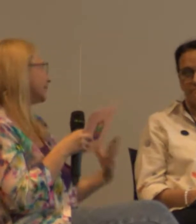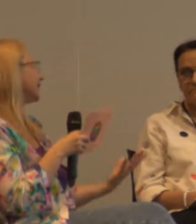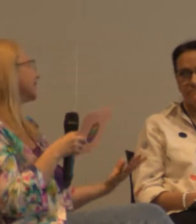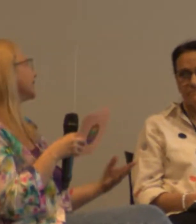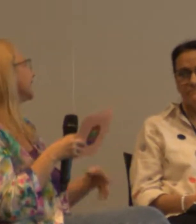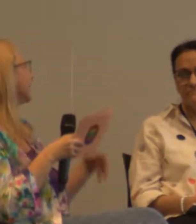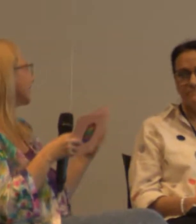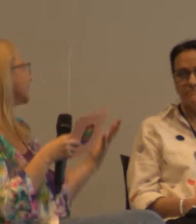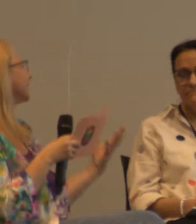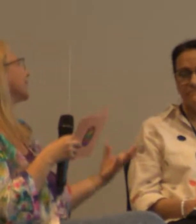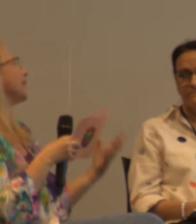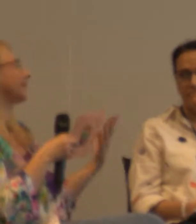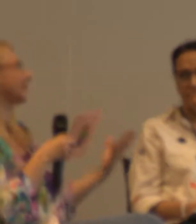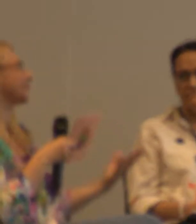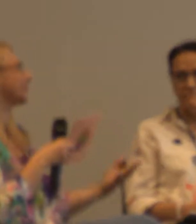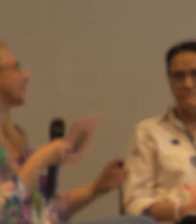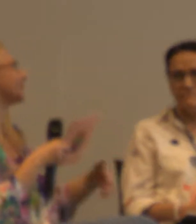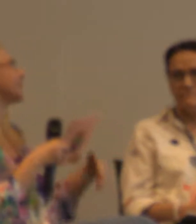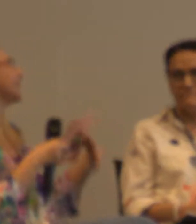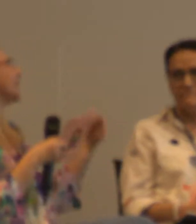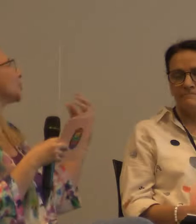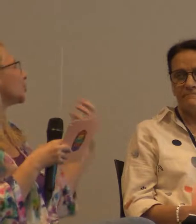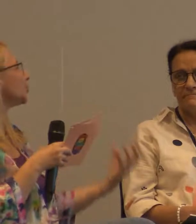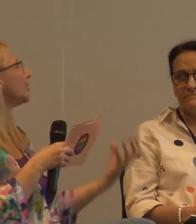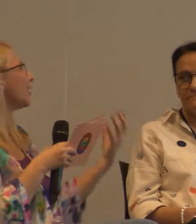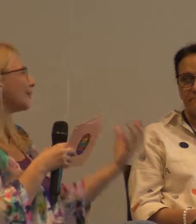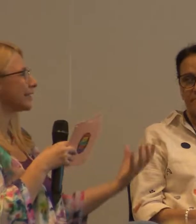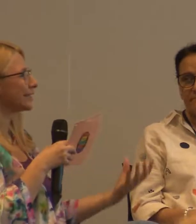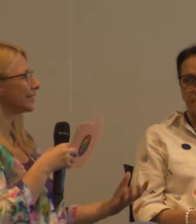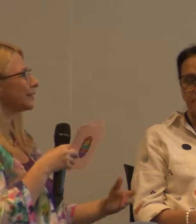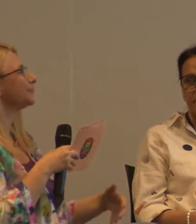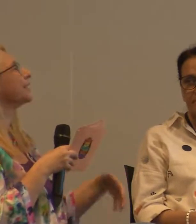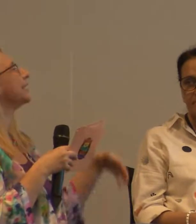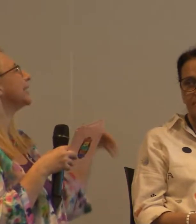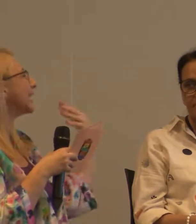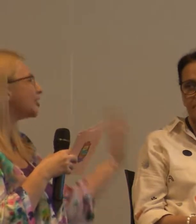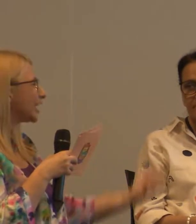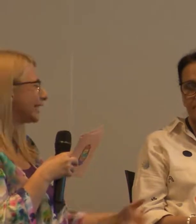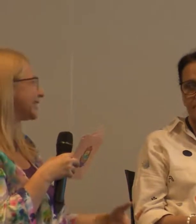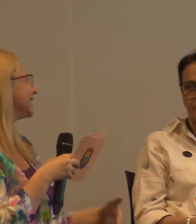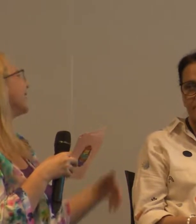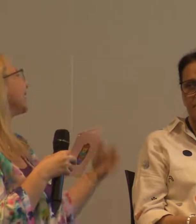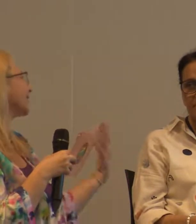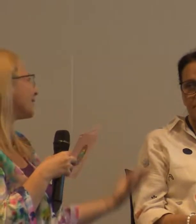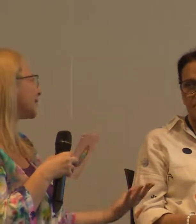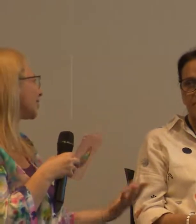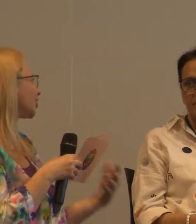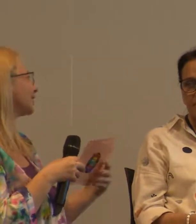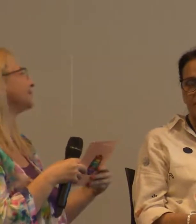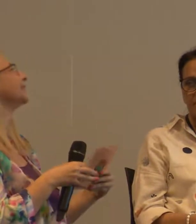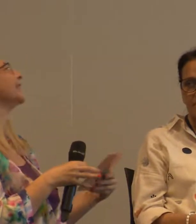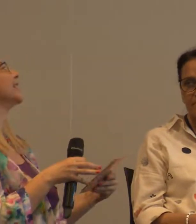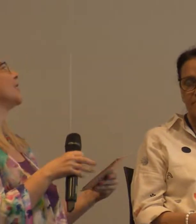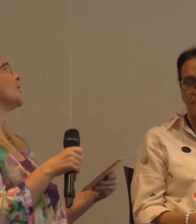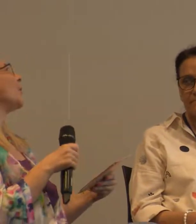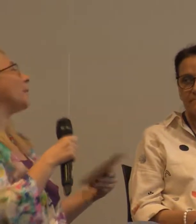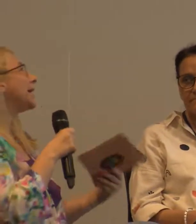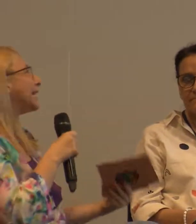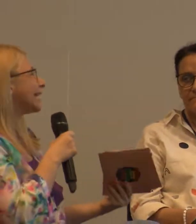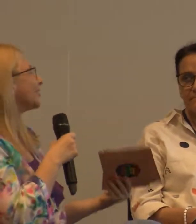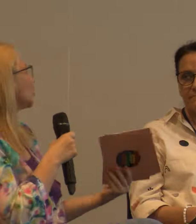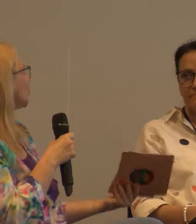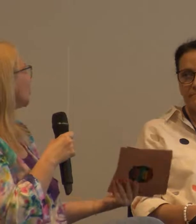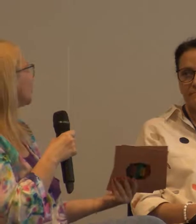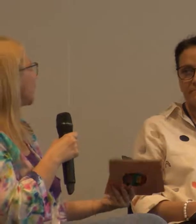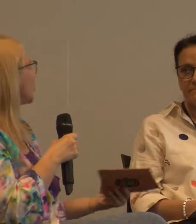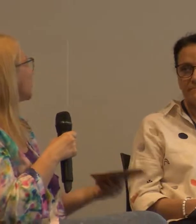to fight against that you work through archives so the in order to